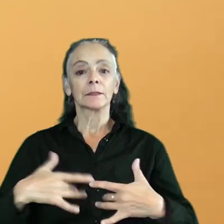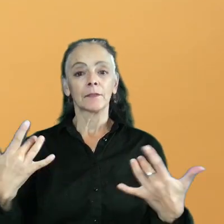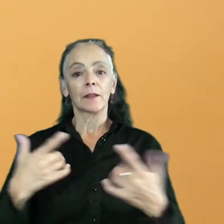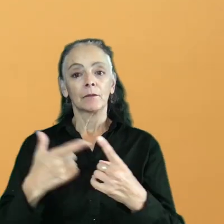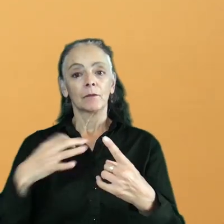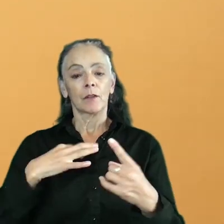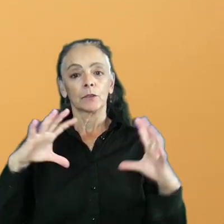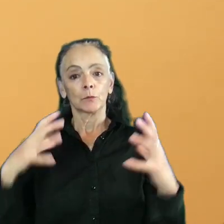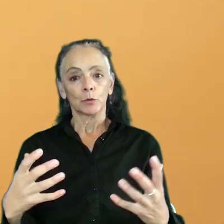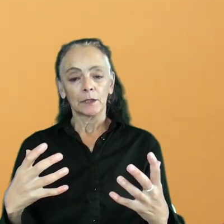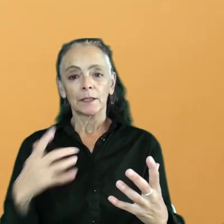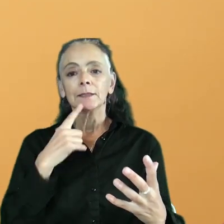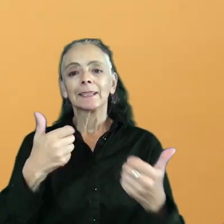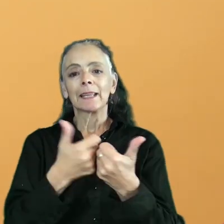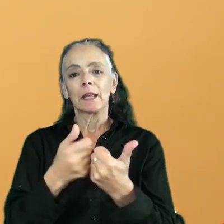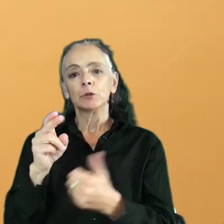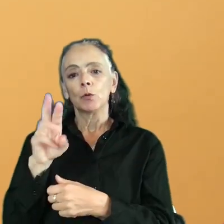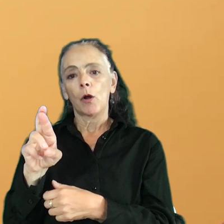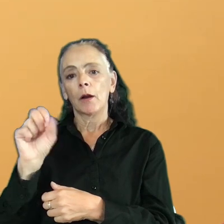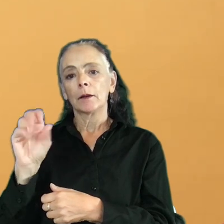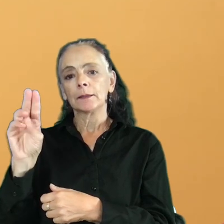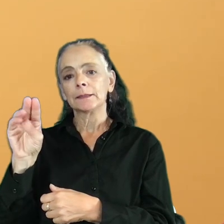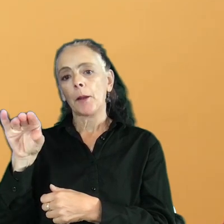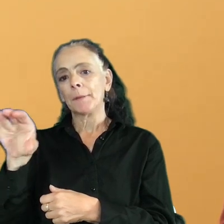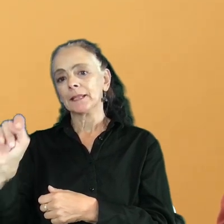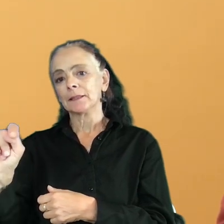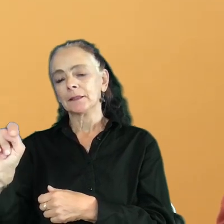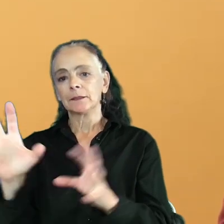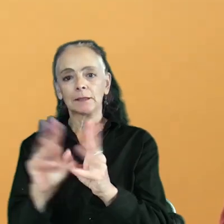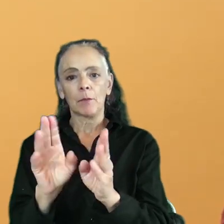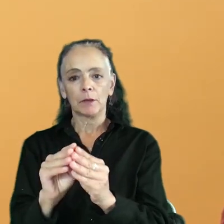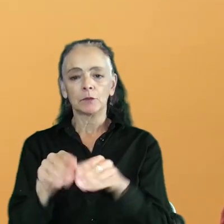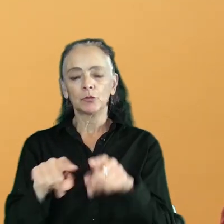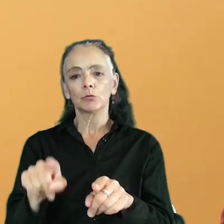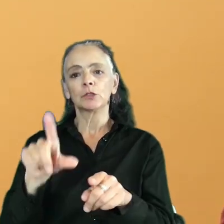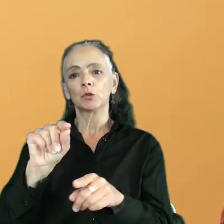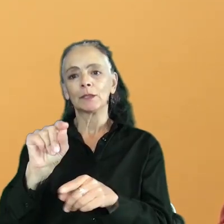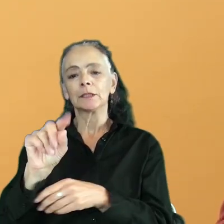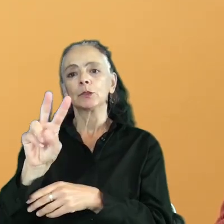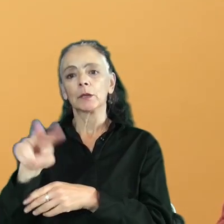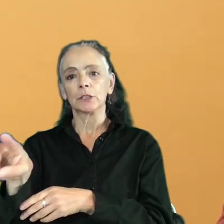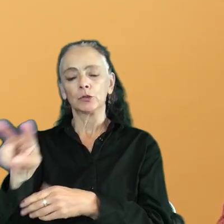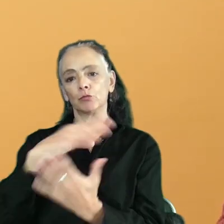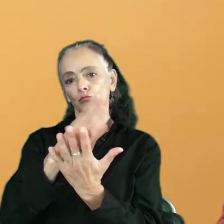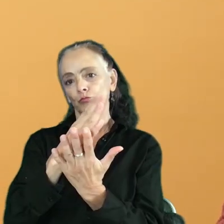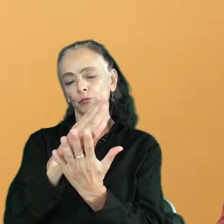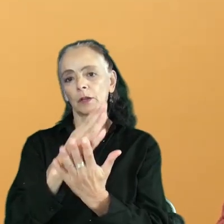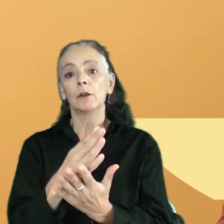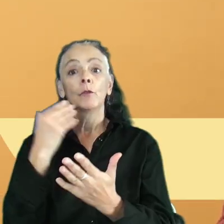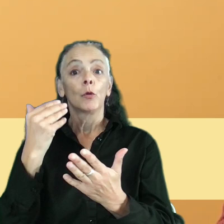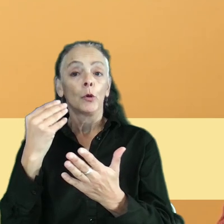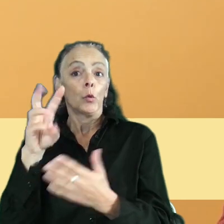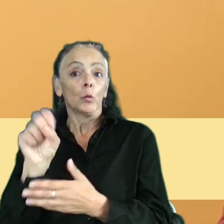from our volunteer community is the games ur summit in the first half of 2022 for news on that